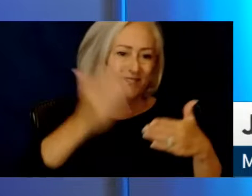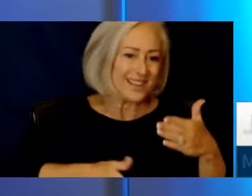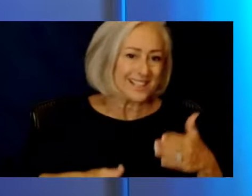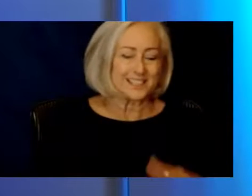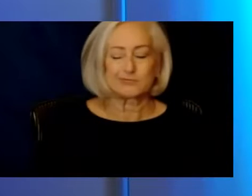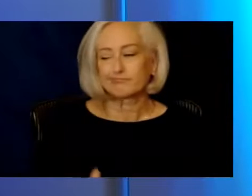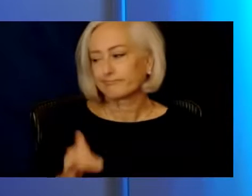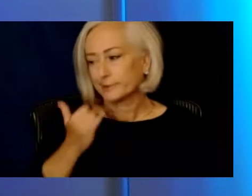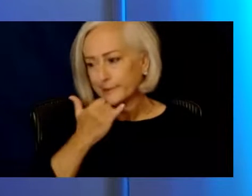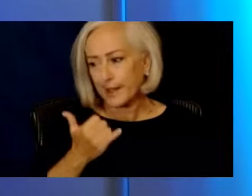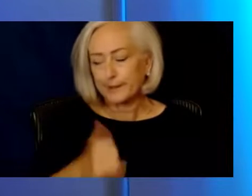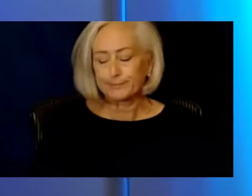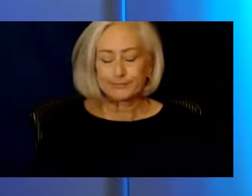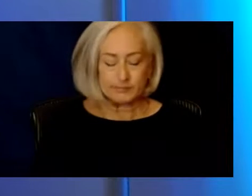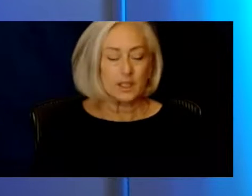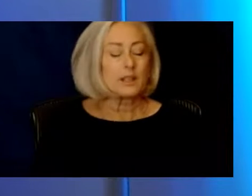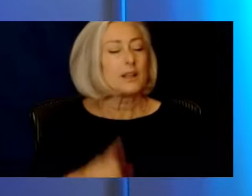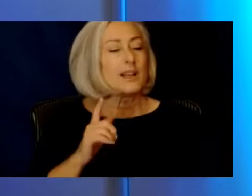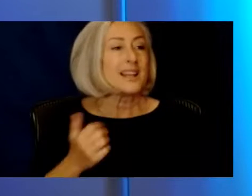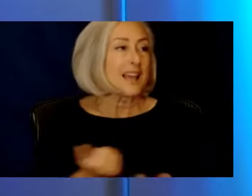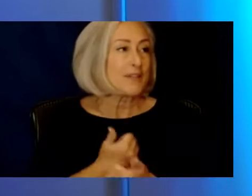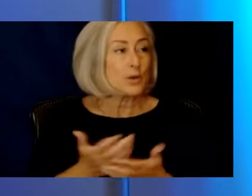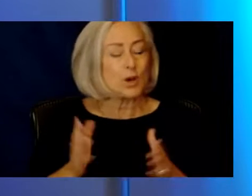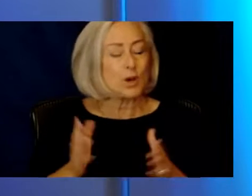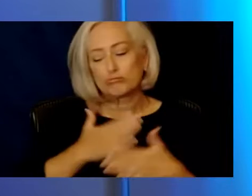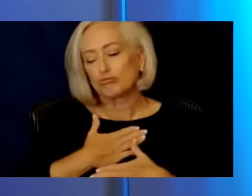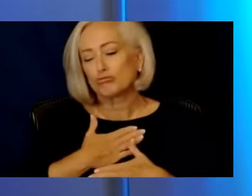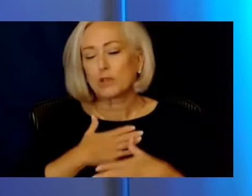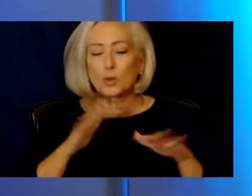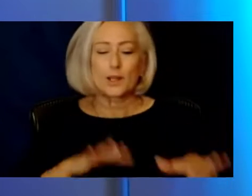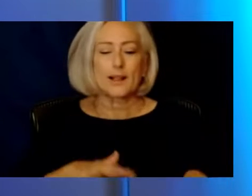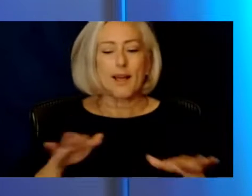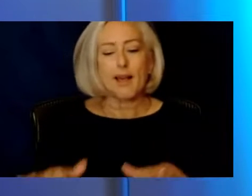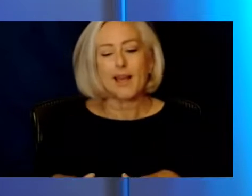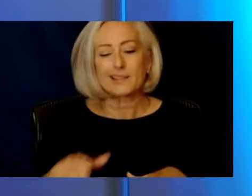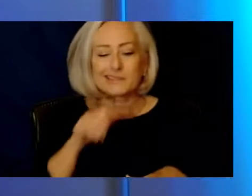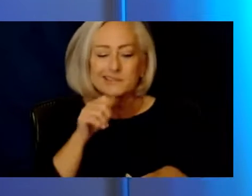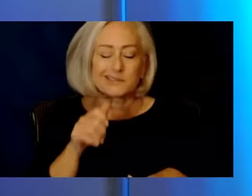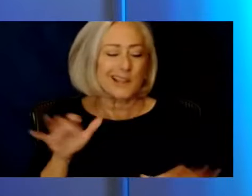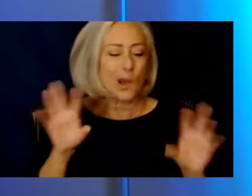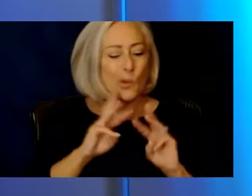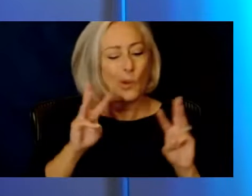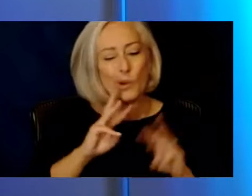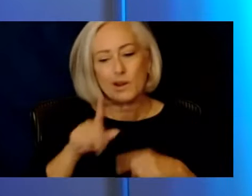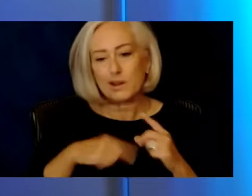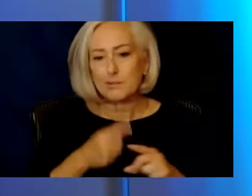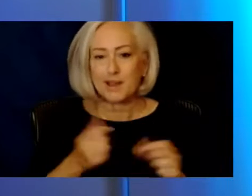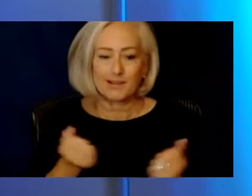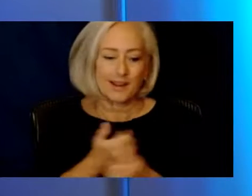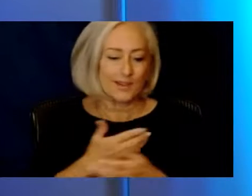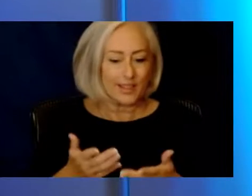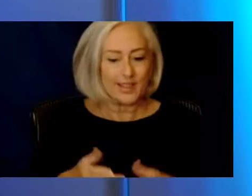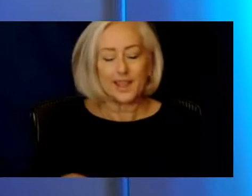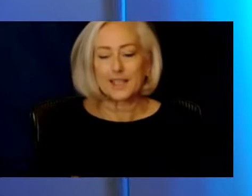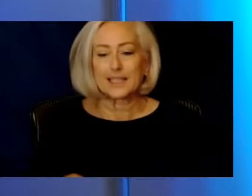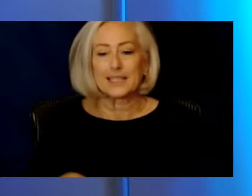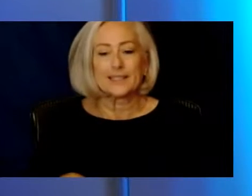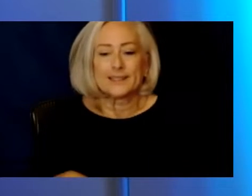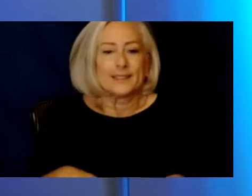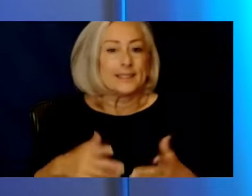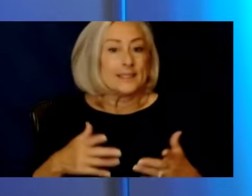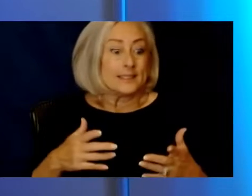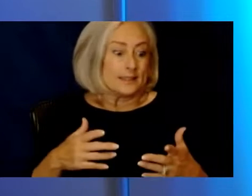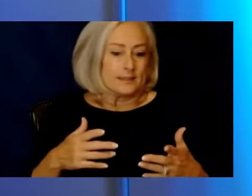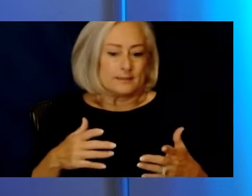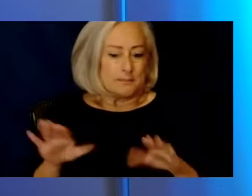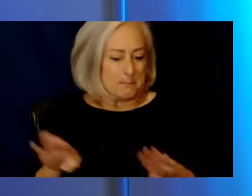relaxed, and everybody was going back to previous practices before the pandemic. And then we saw